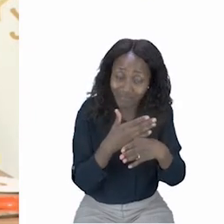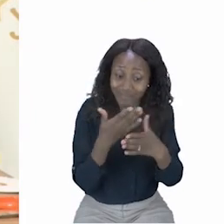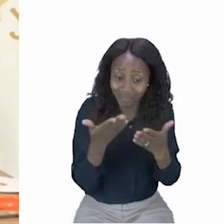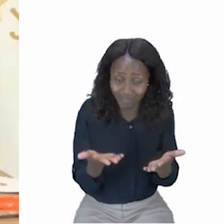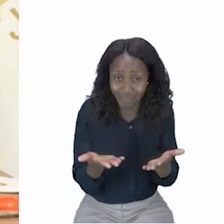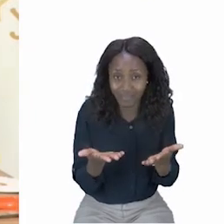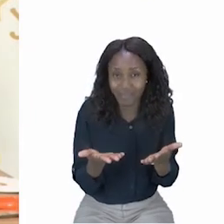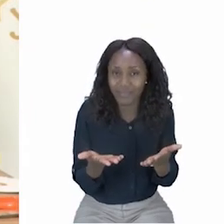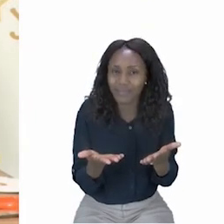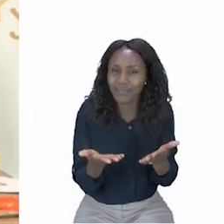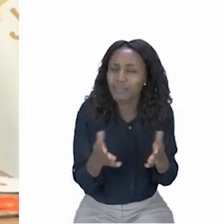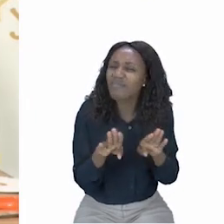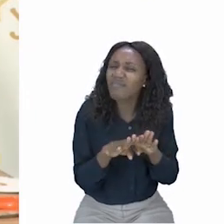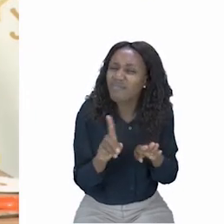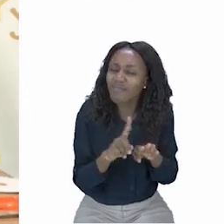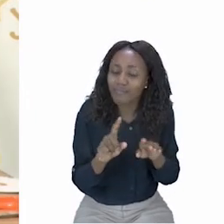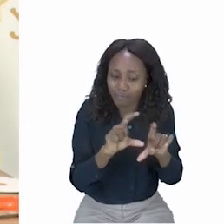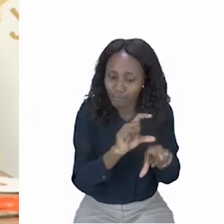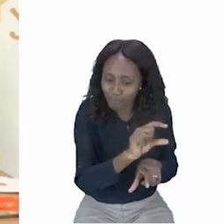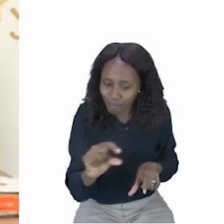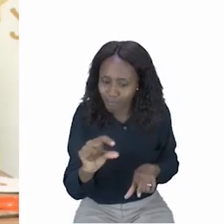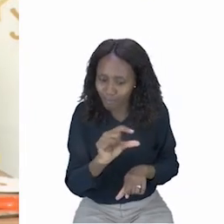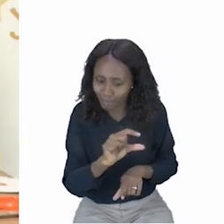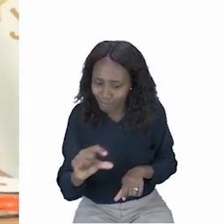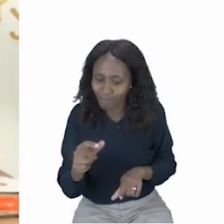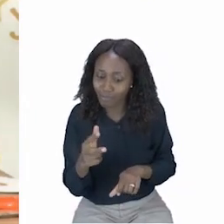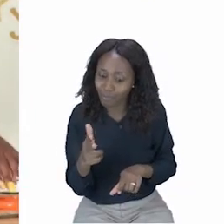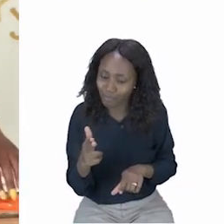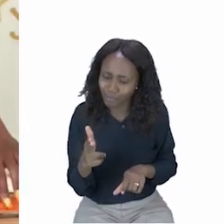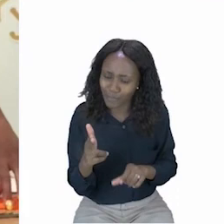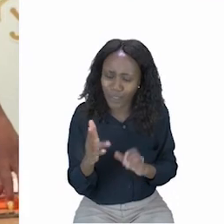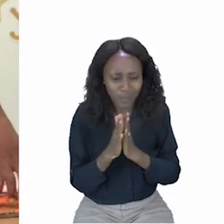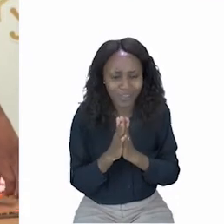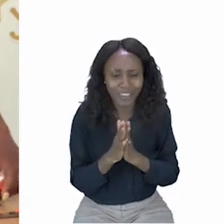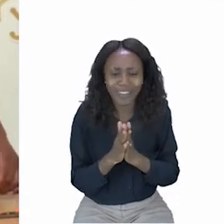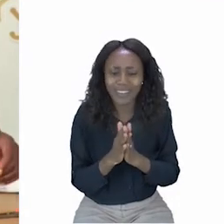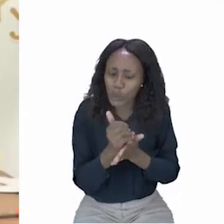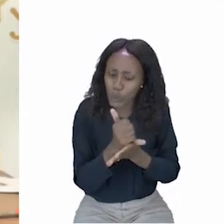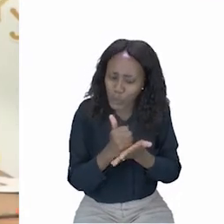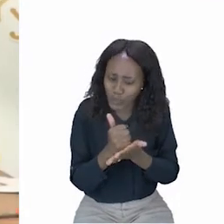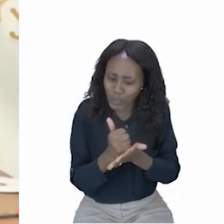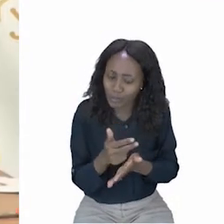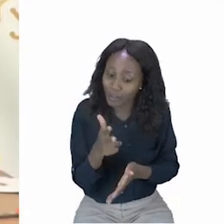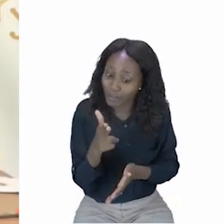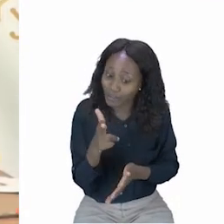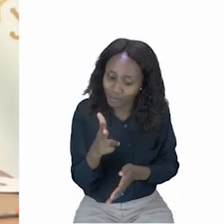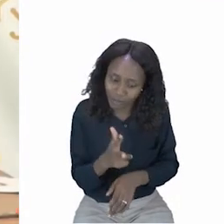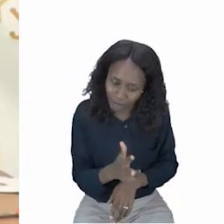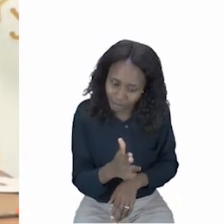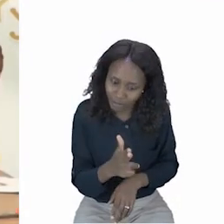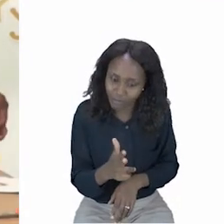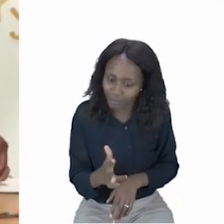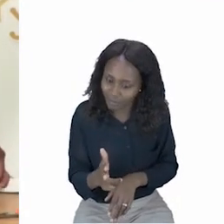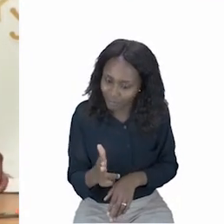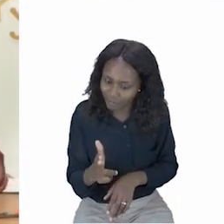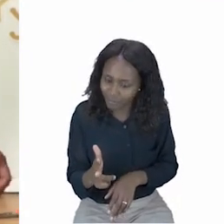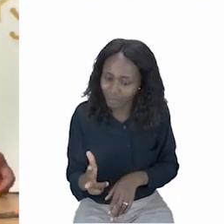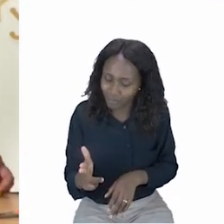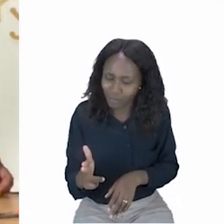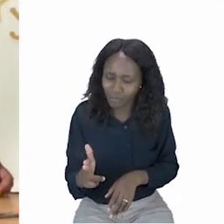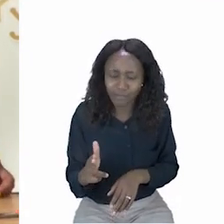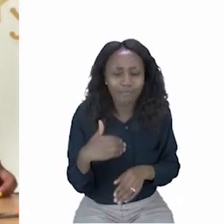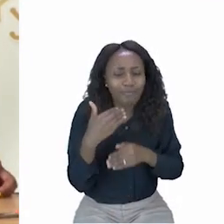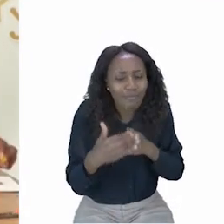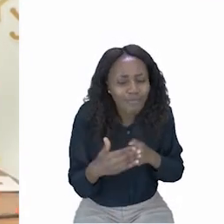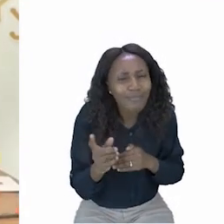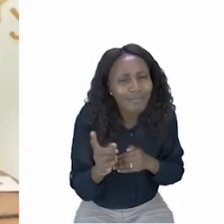You are going to cut out your words carefully with a pair of scissors, and then you